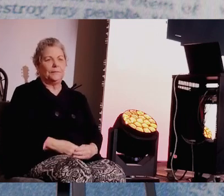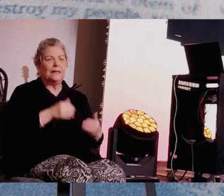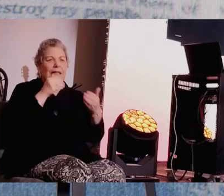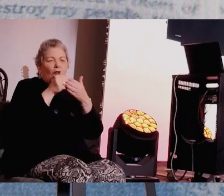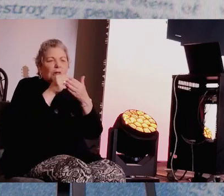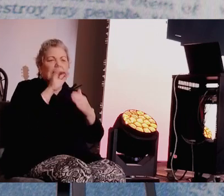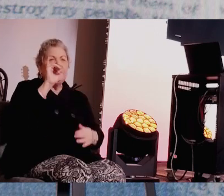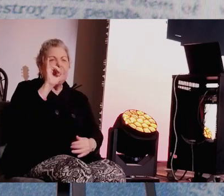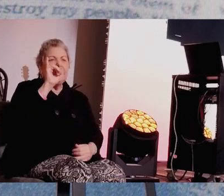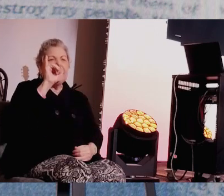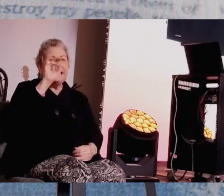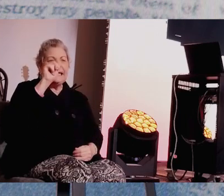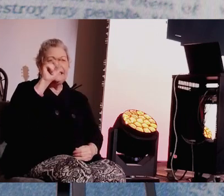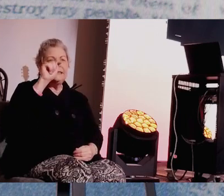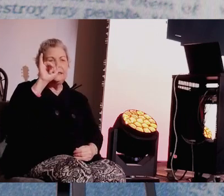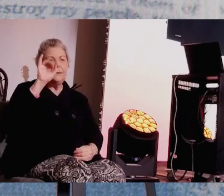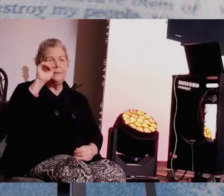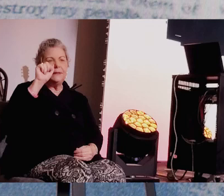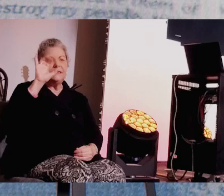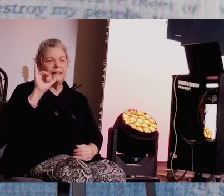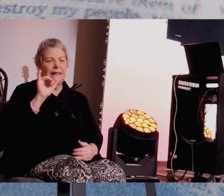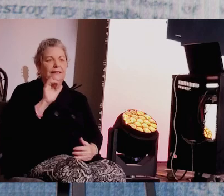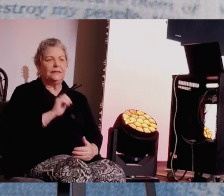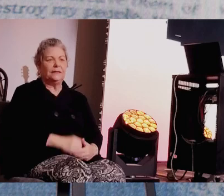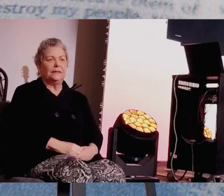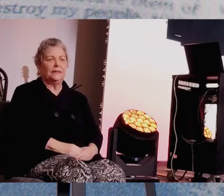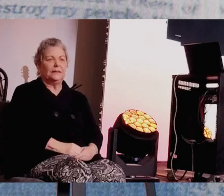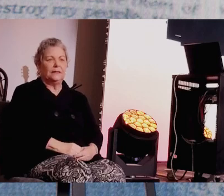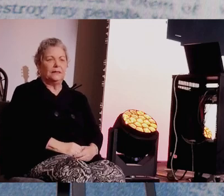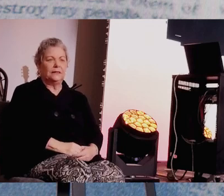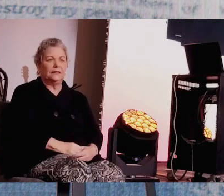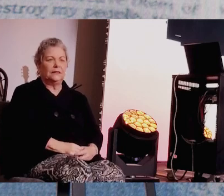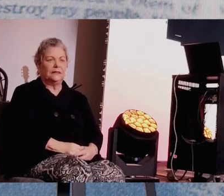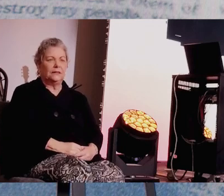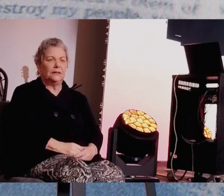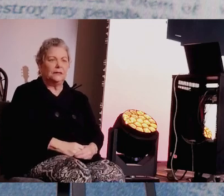With a Father that loves me unconditionally. I didn't realize